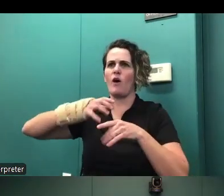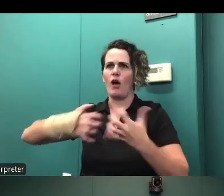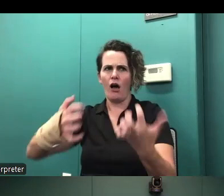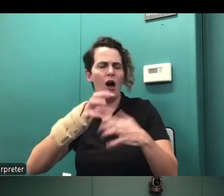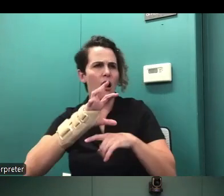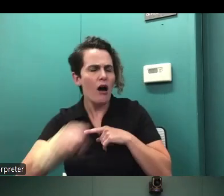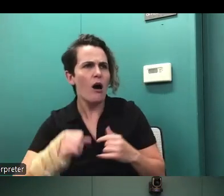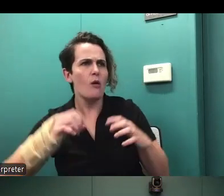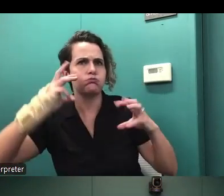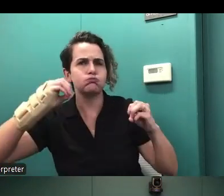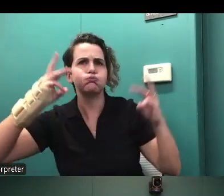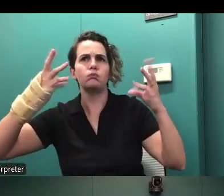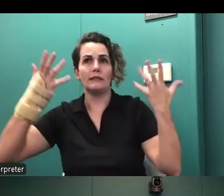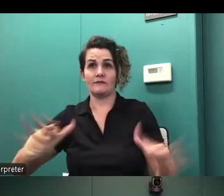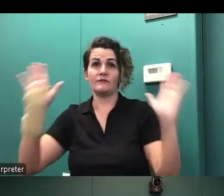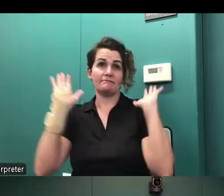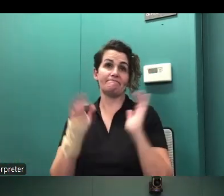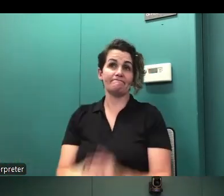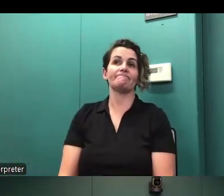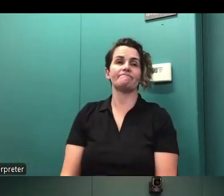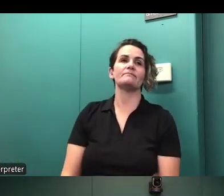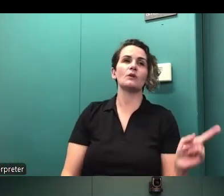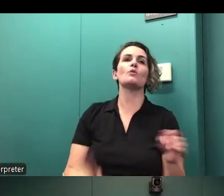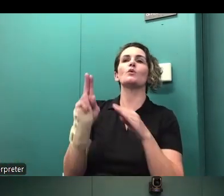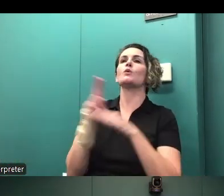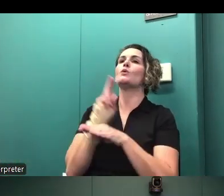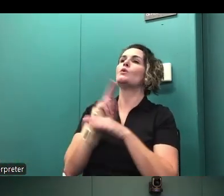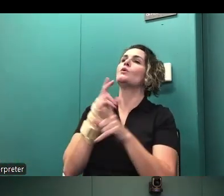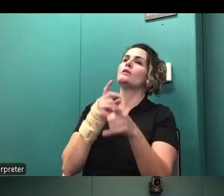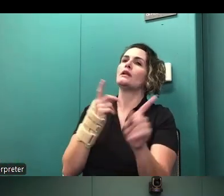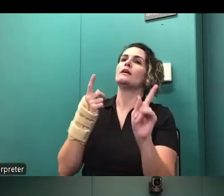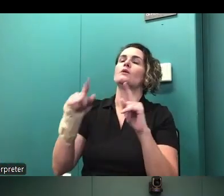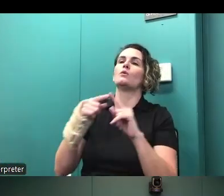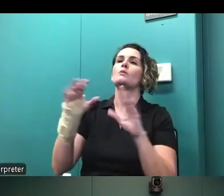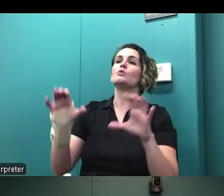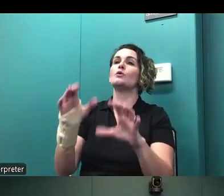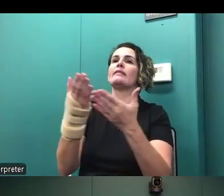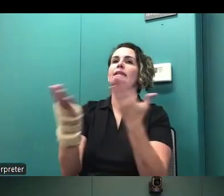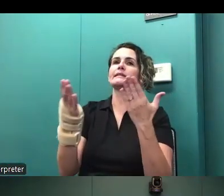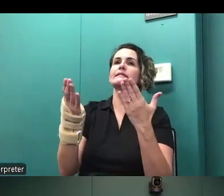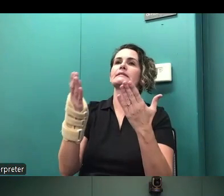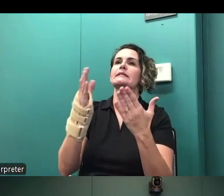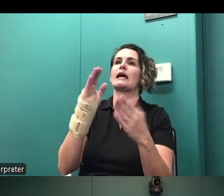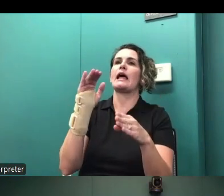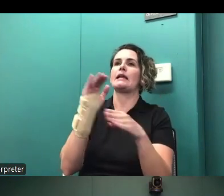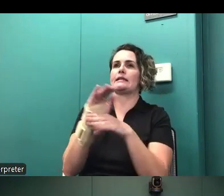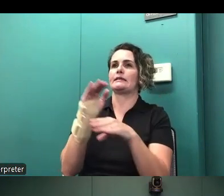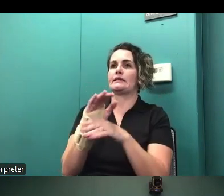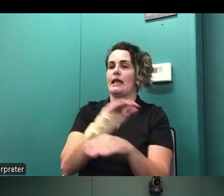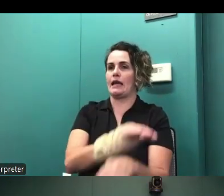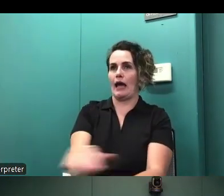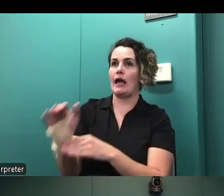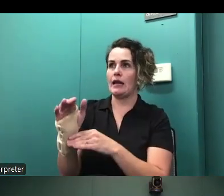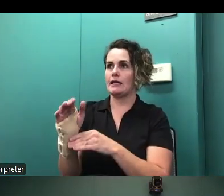And then it's already done. And I use this when I'm doing things late at night sometimes. And it's somebody